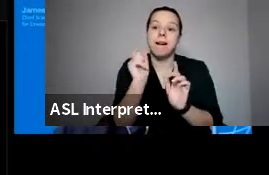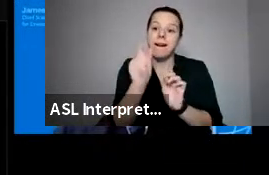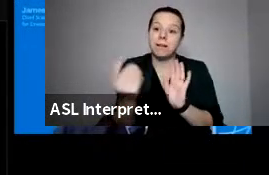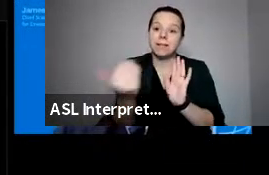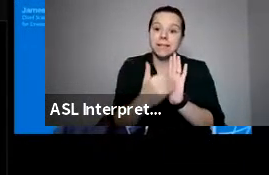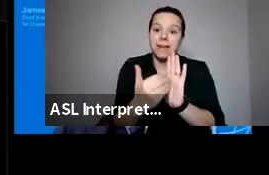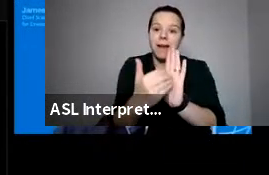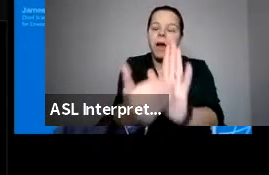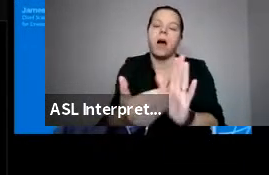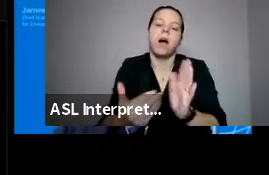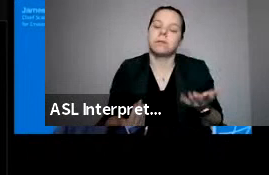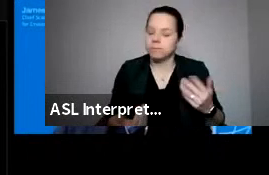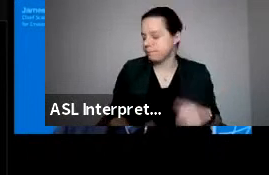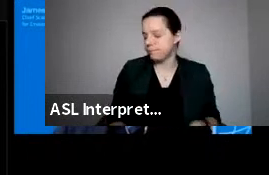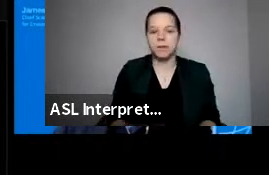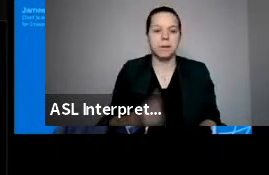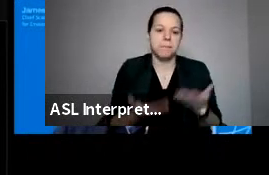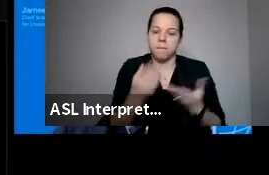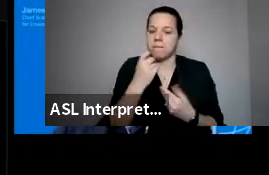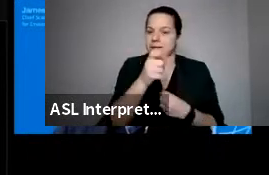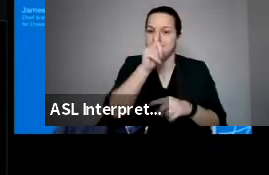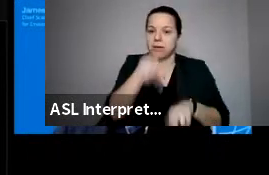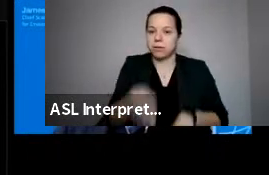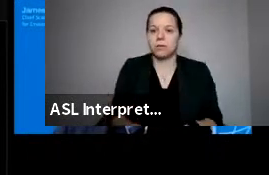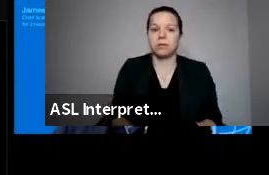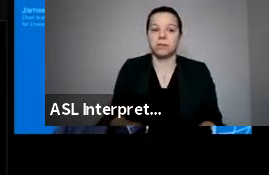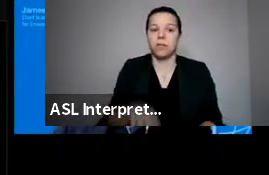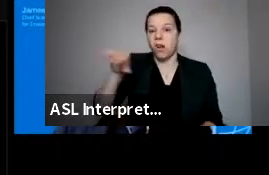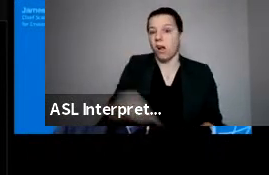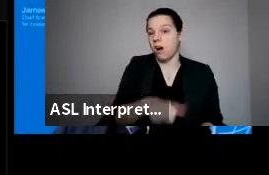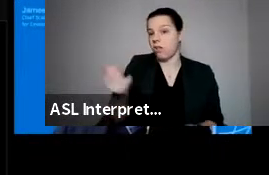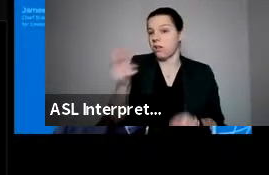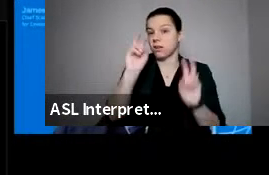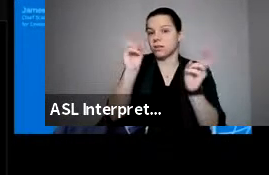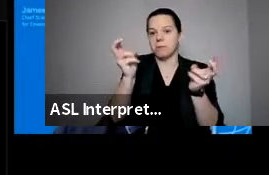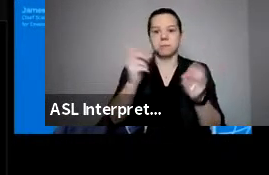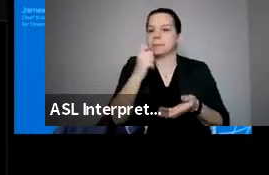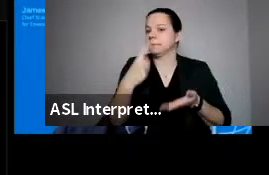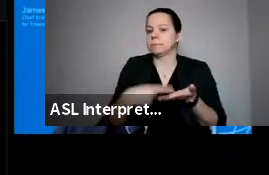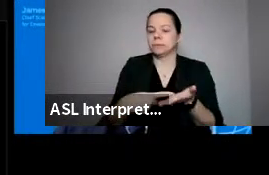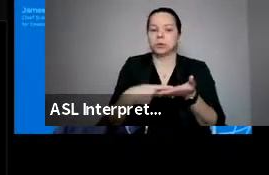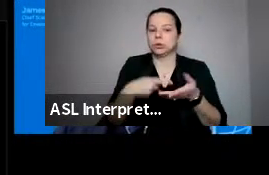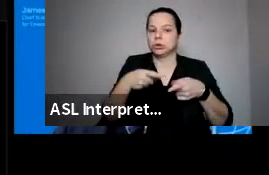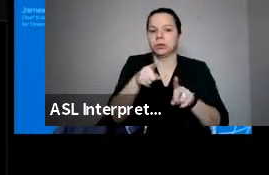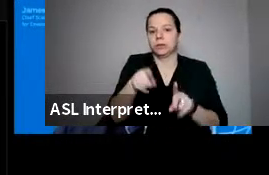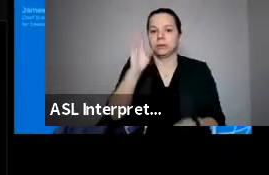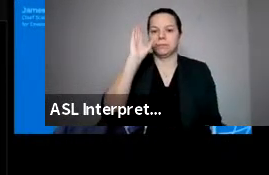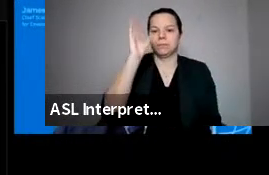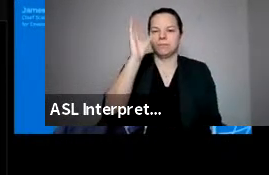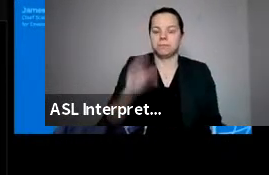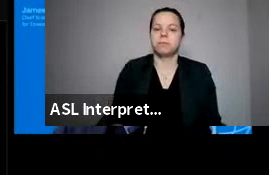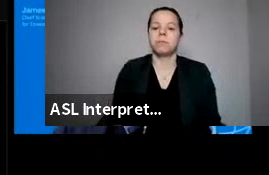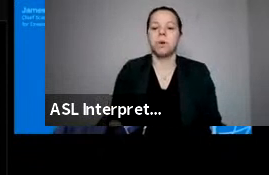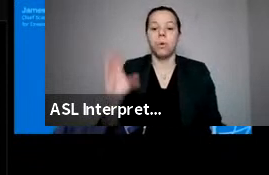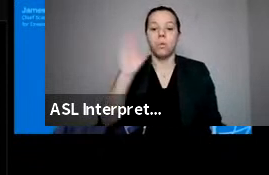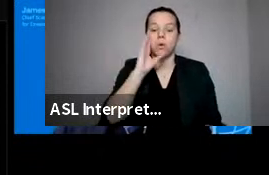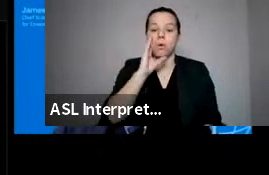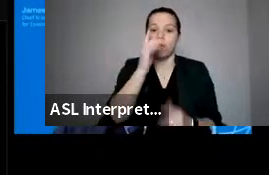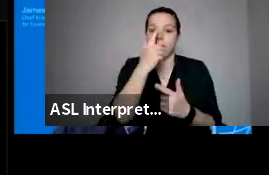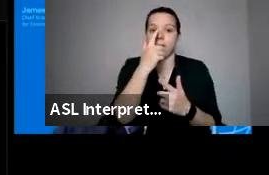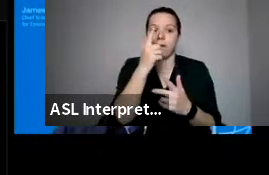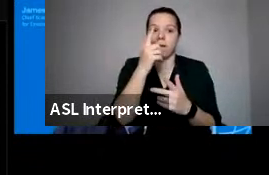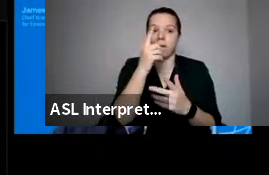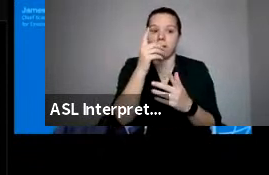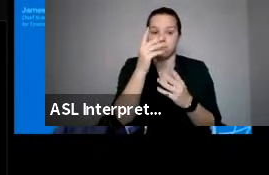able to answer questions that are on other topics during this webinar. We know this information is of considerable interest